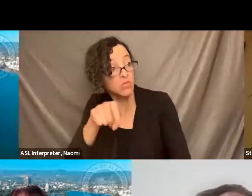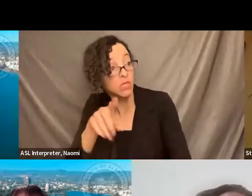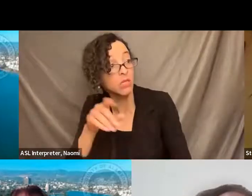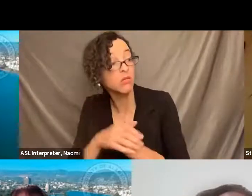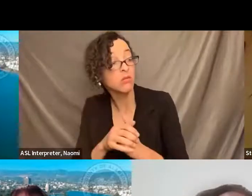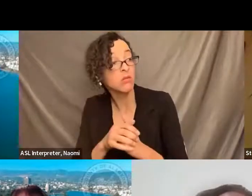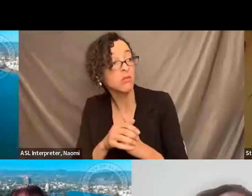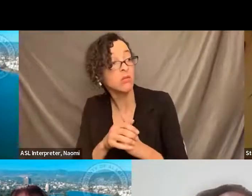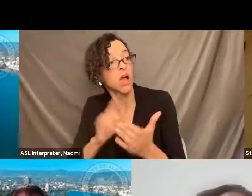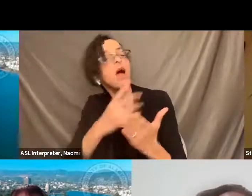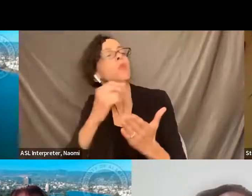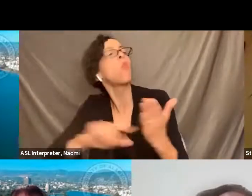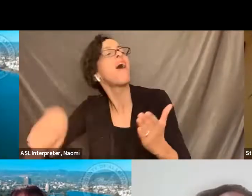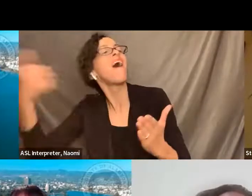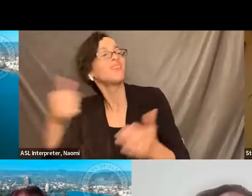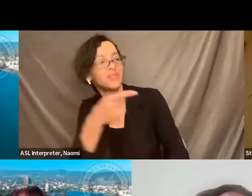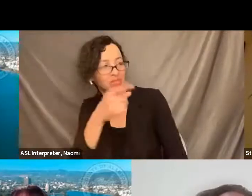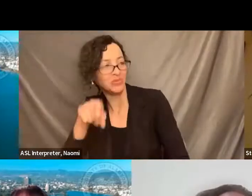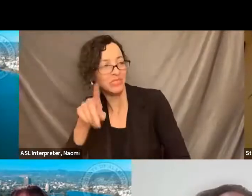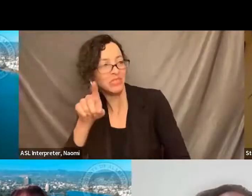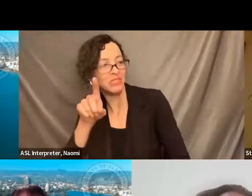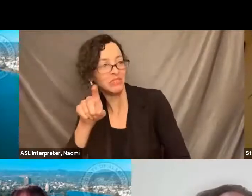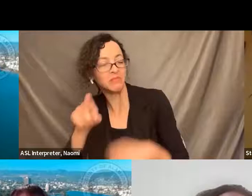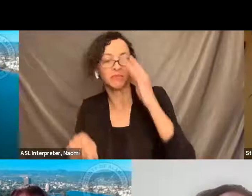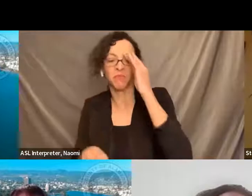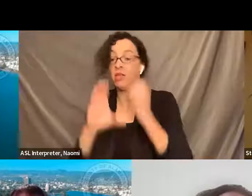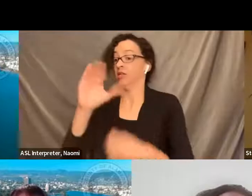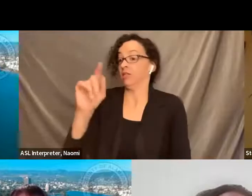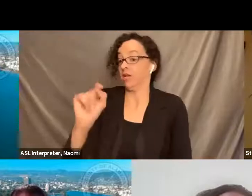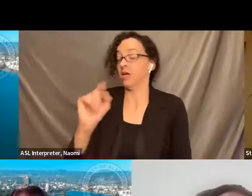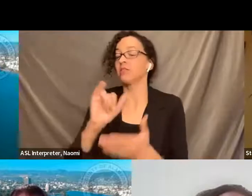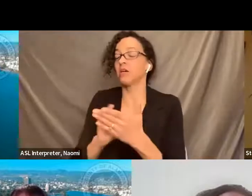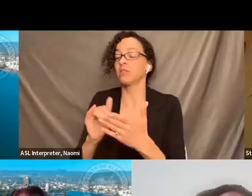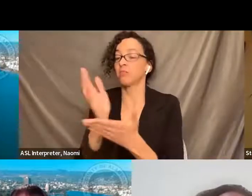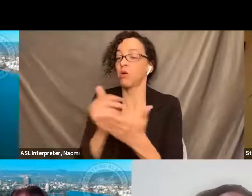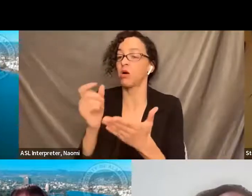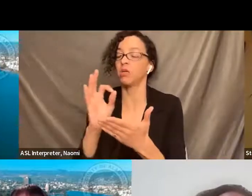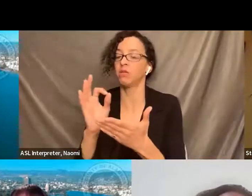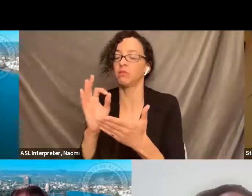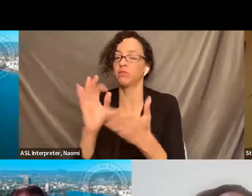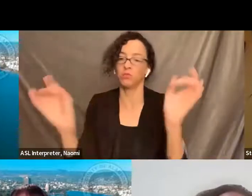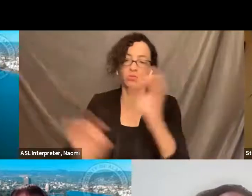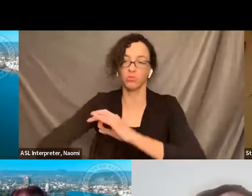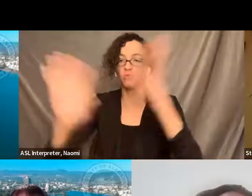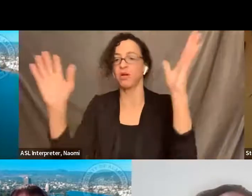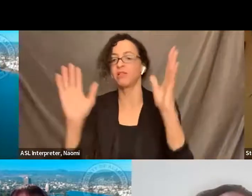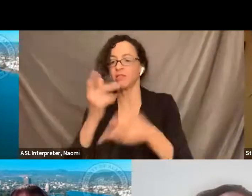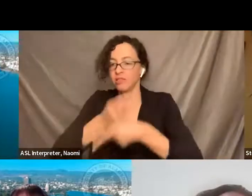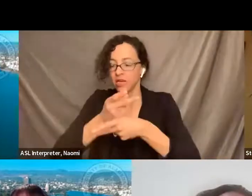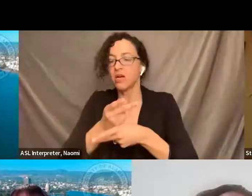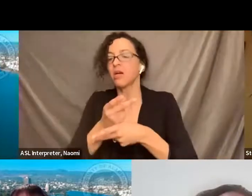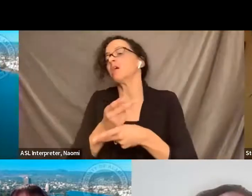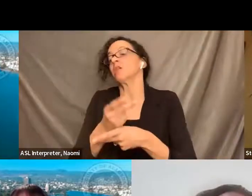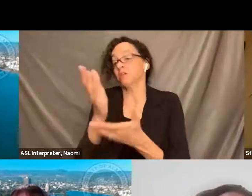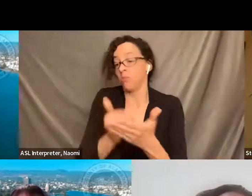part of the crisis continuum of care that includes not only other mobile crisis teams, but also opportunities